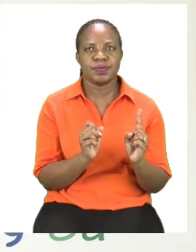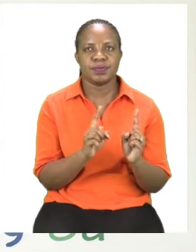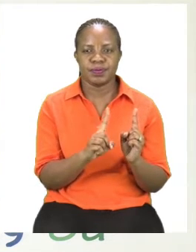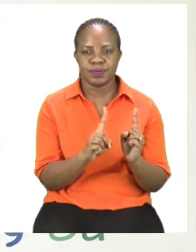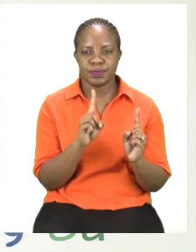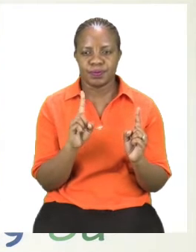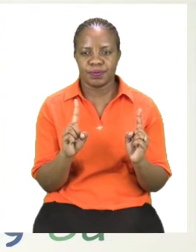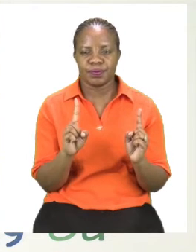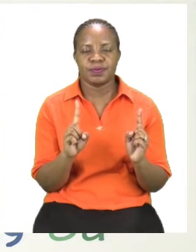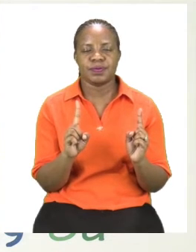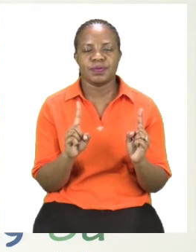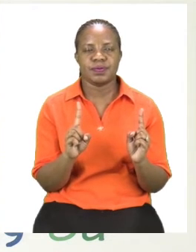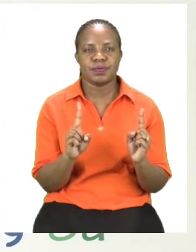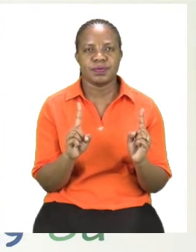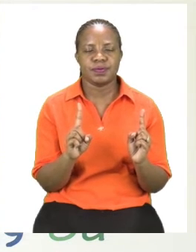22,